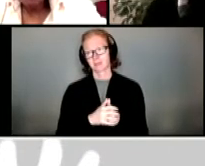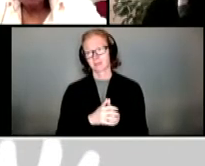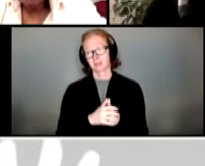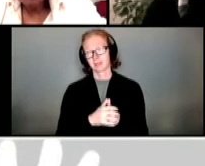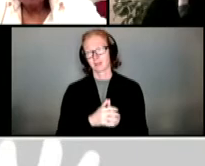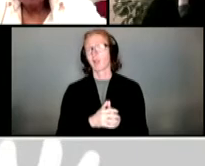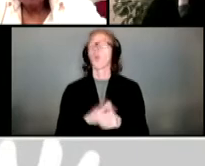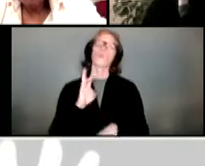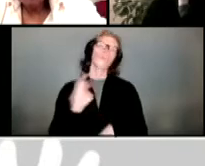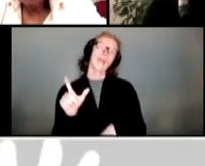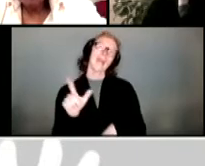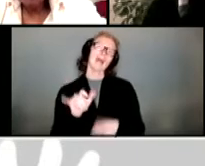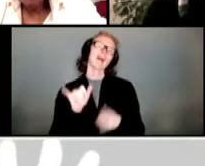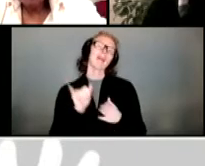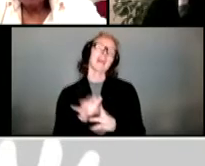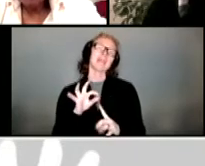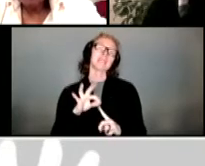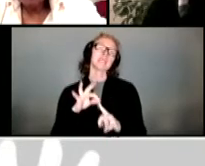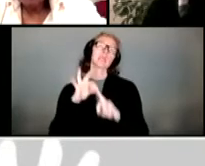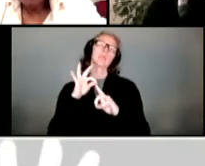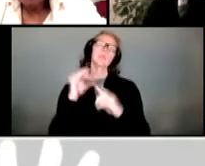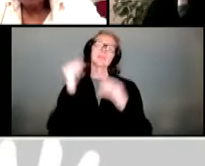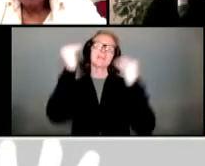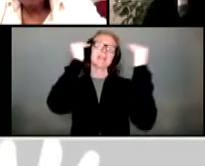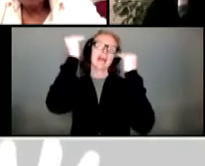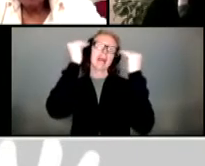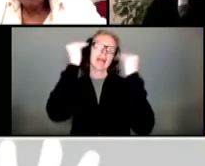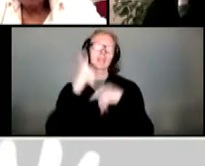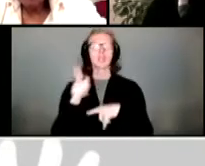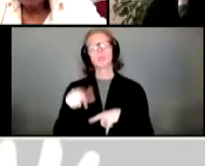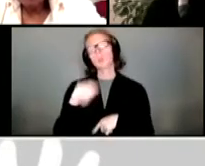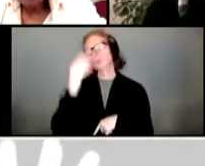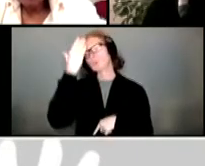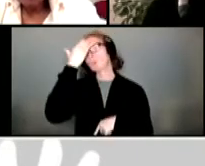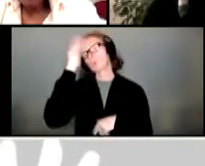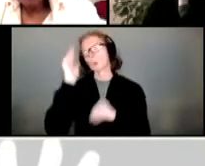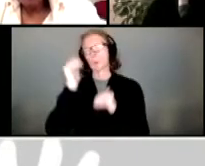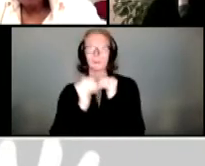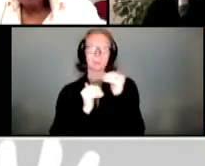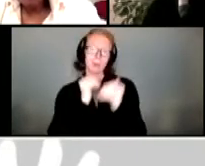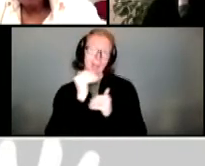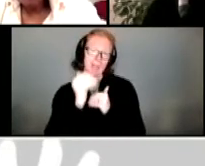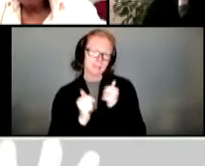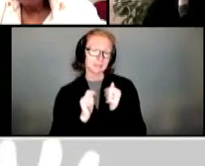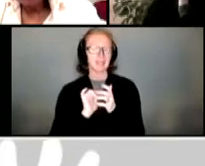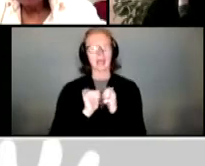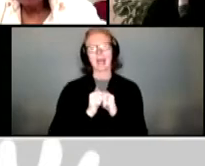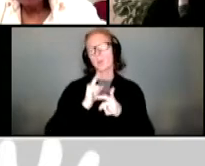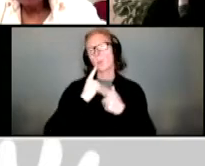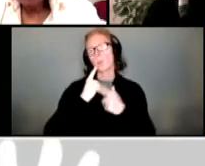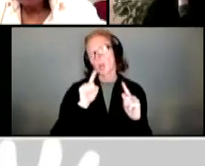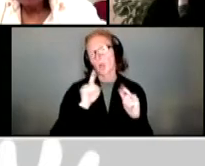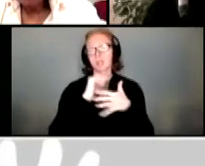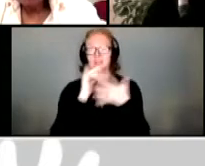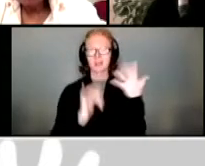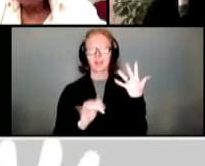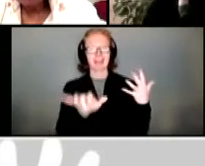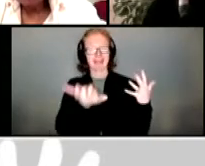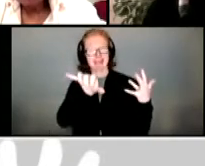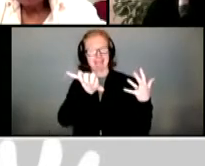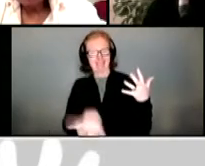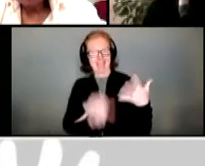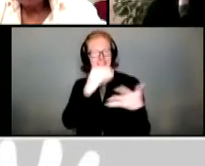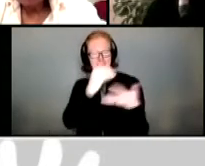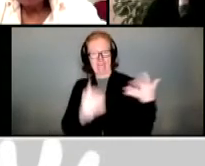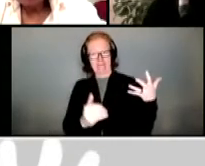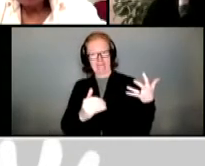some exclusive knowledge and you don't know how this process works. And so, you know, that kind of